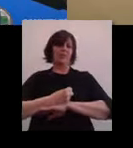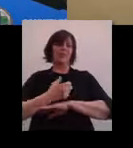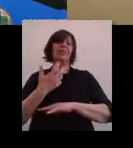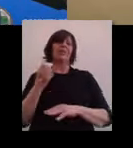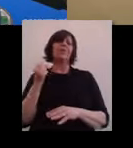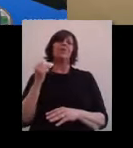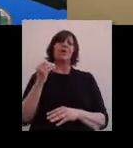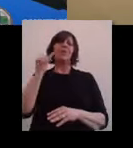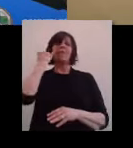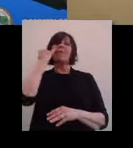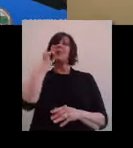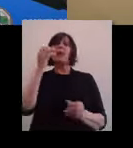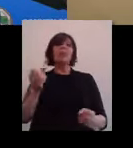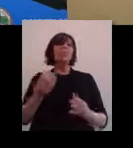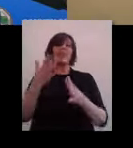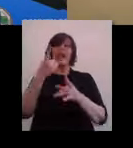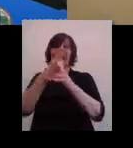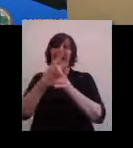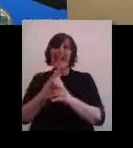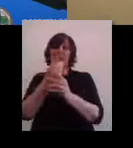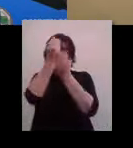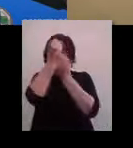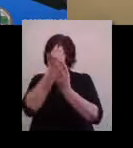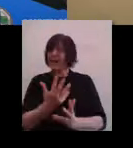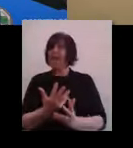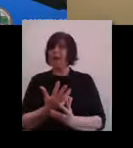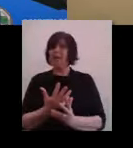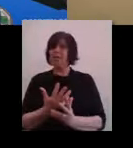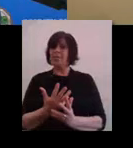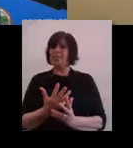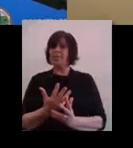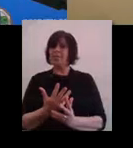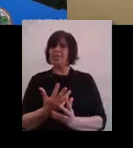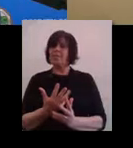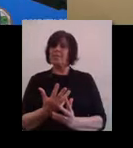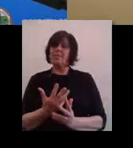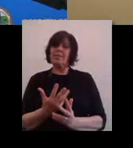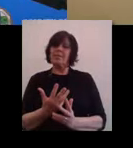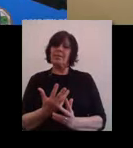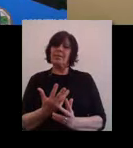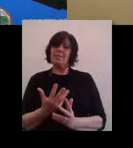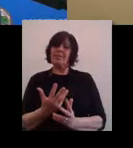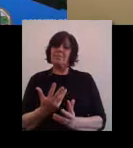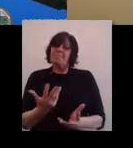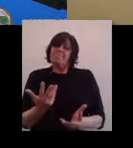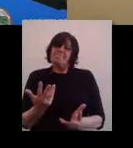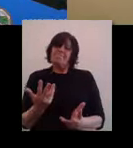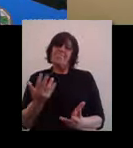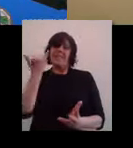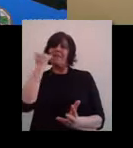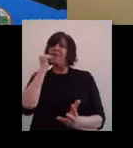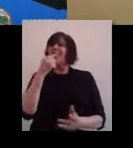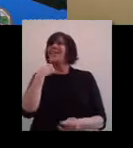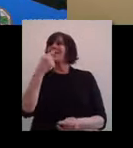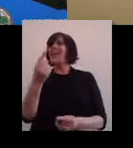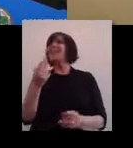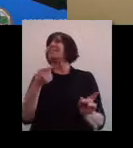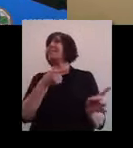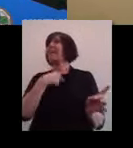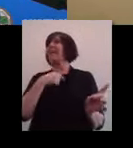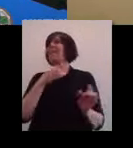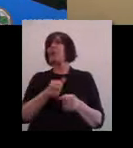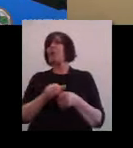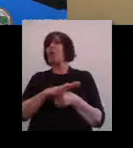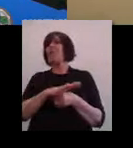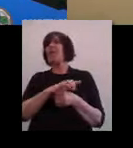accurate data and we're not getting information on whether their patients have COVID-19, that's a really bad thing. They should be